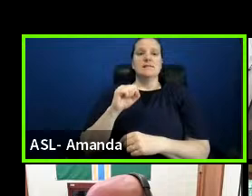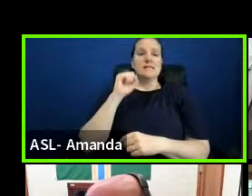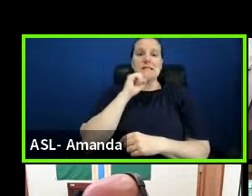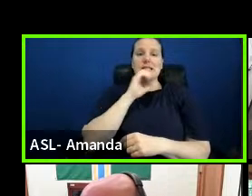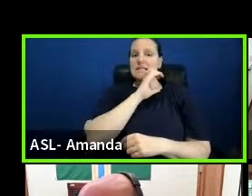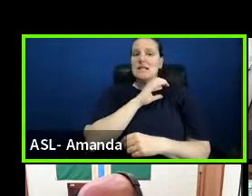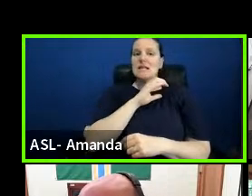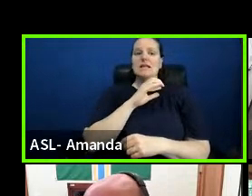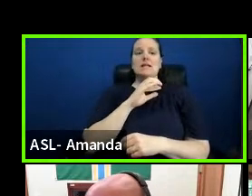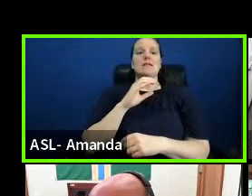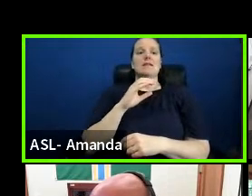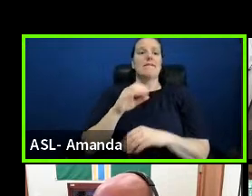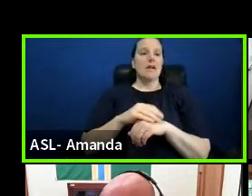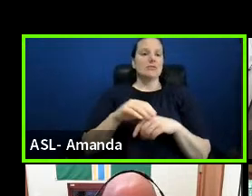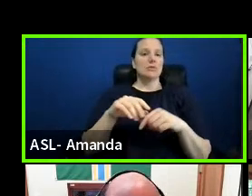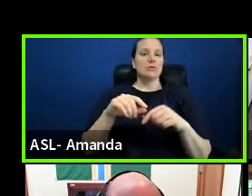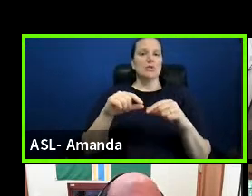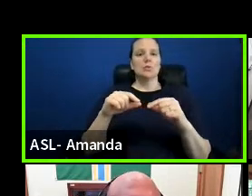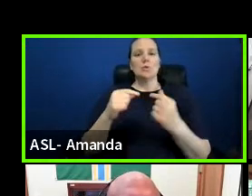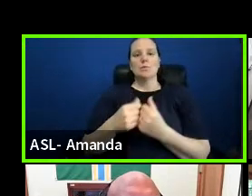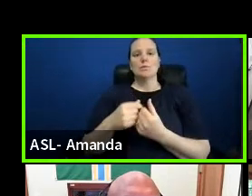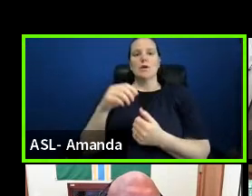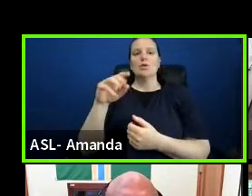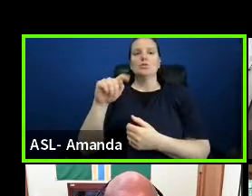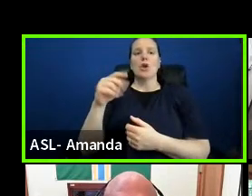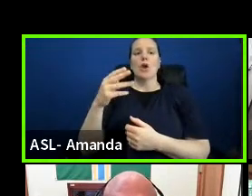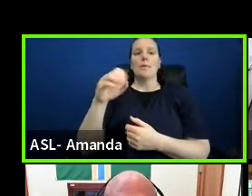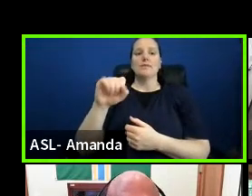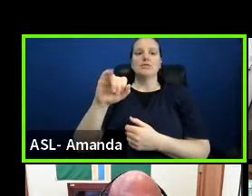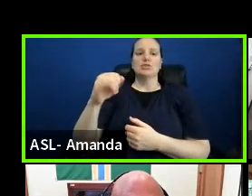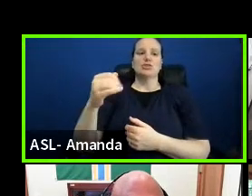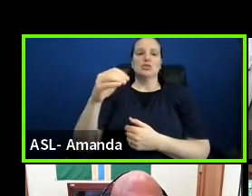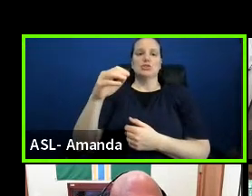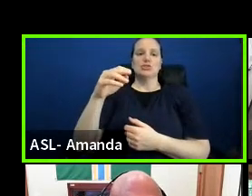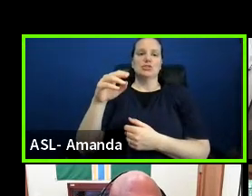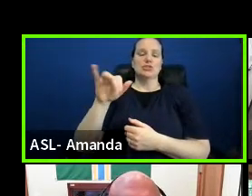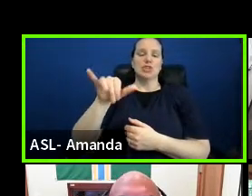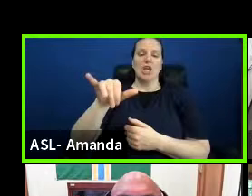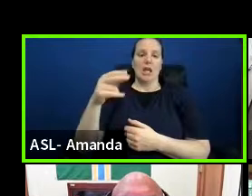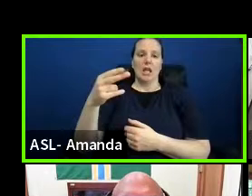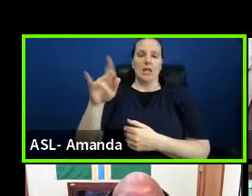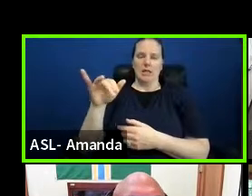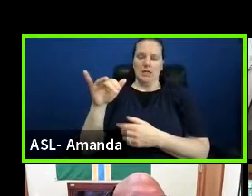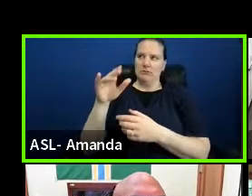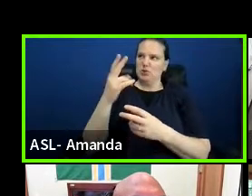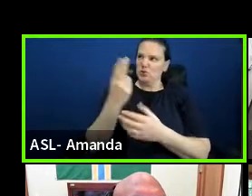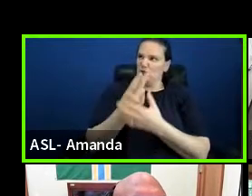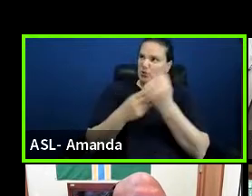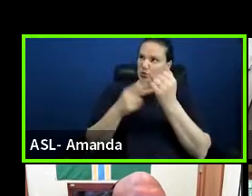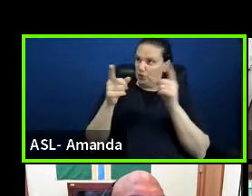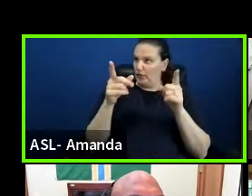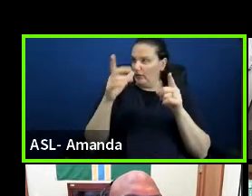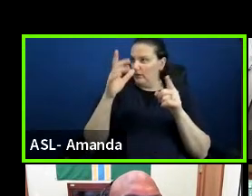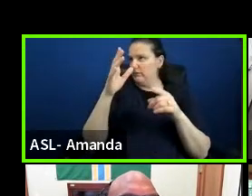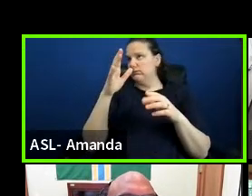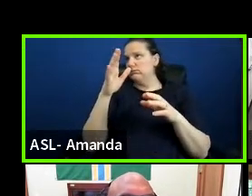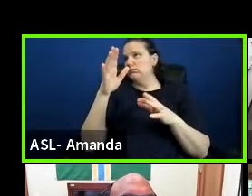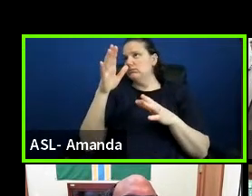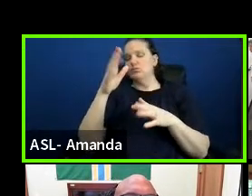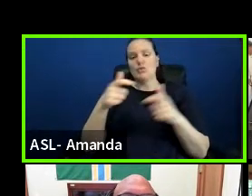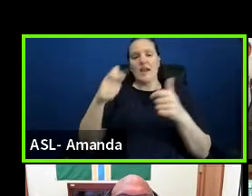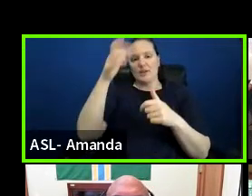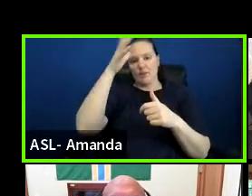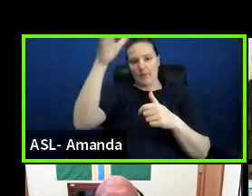full name, Thomas J. Hickey. I'm named after two of my great-grandfathers, William Thomas and Philetus